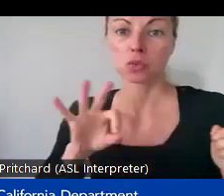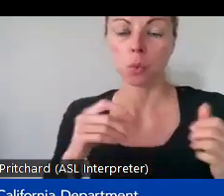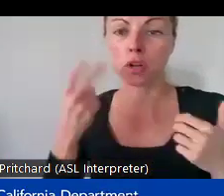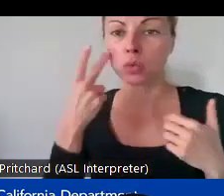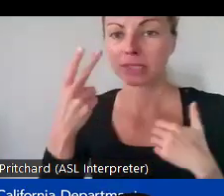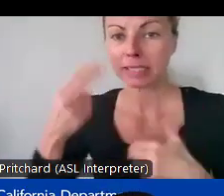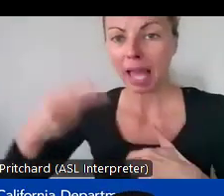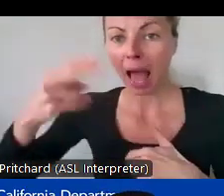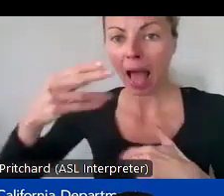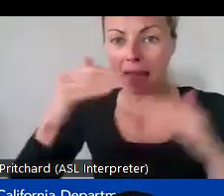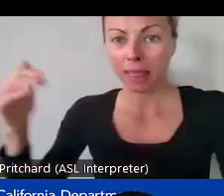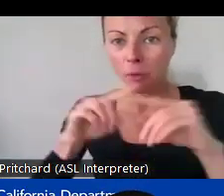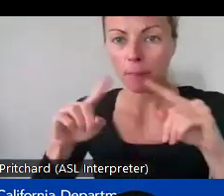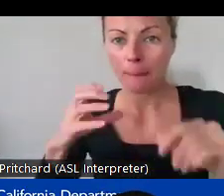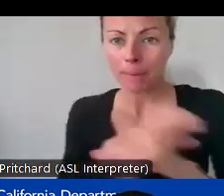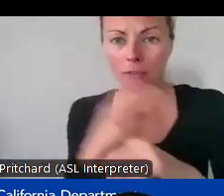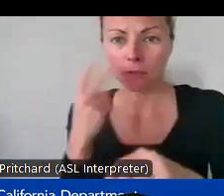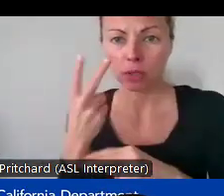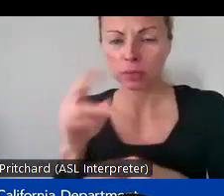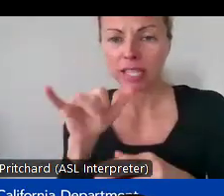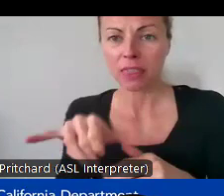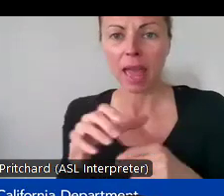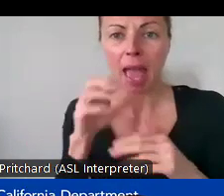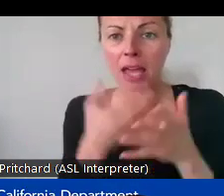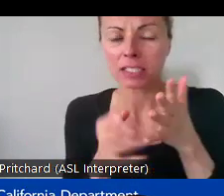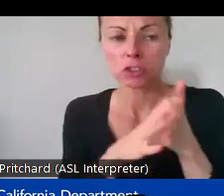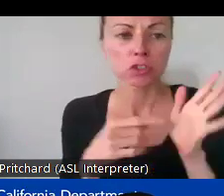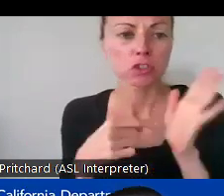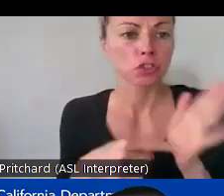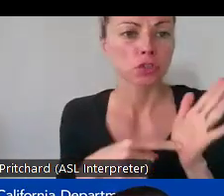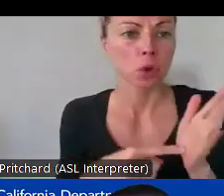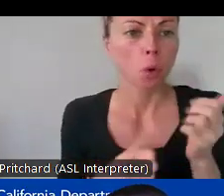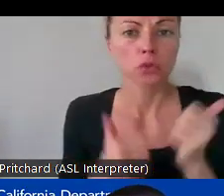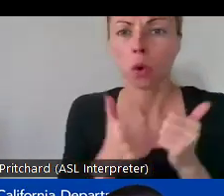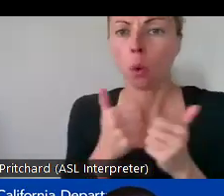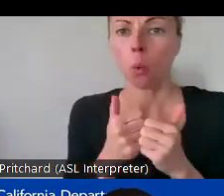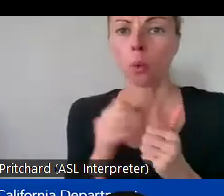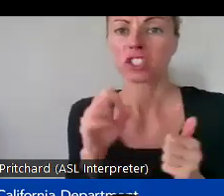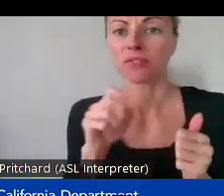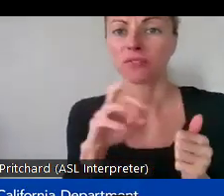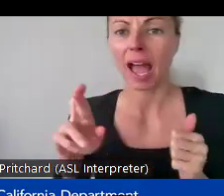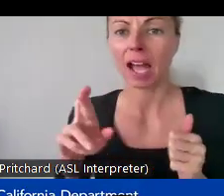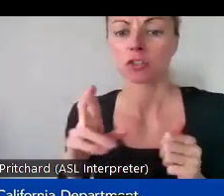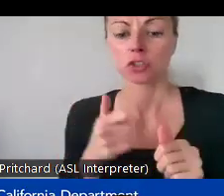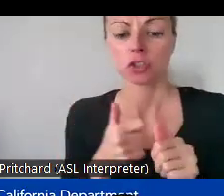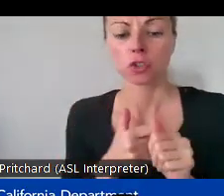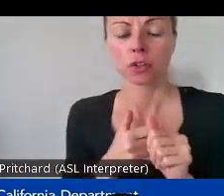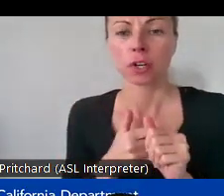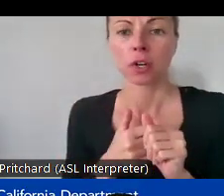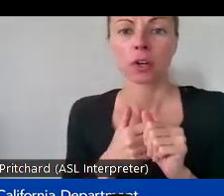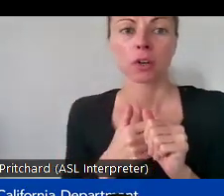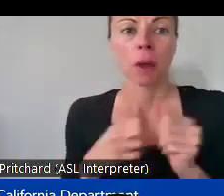the powerful piece of this index is that we're able to look under the hood, so to speak, and understand what factors are driving the score. I'm not going to get into details